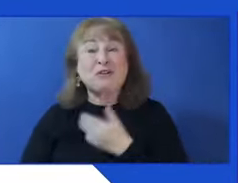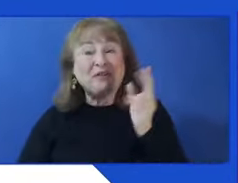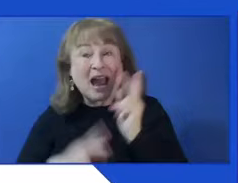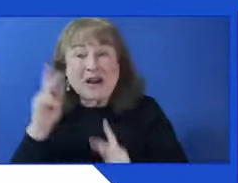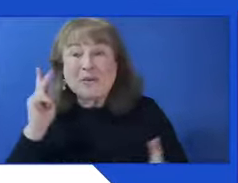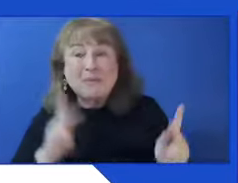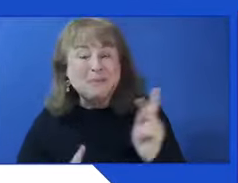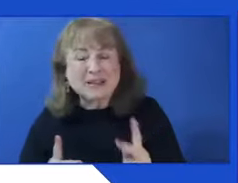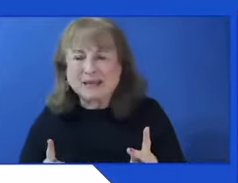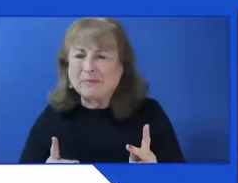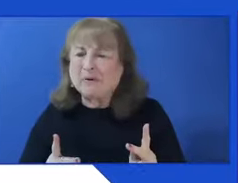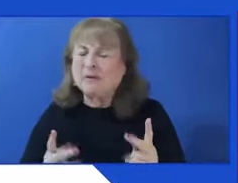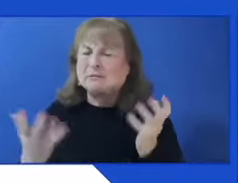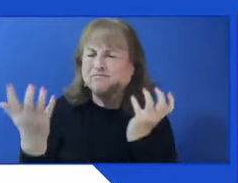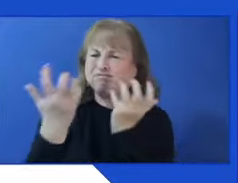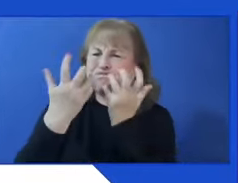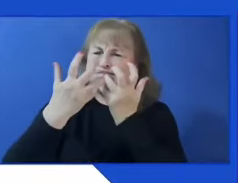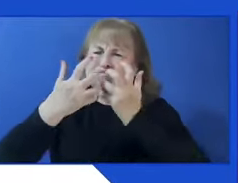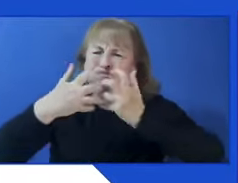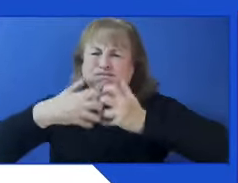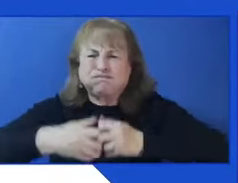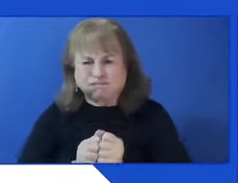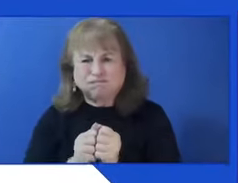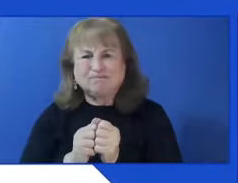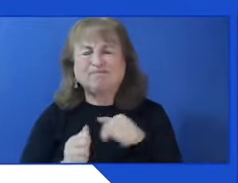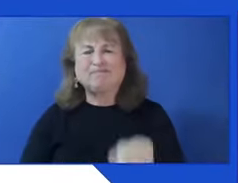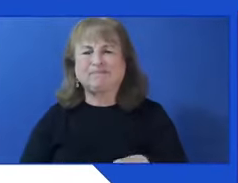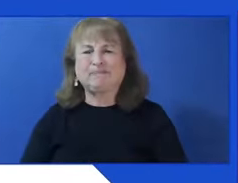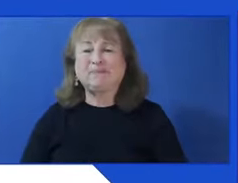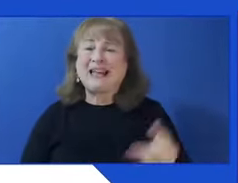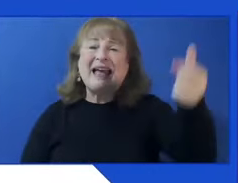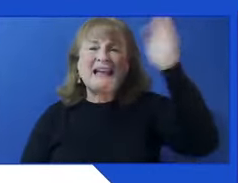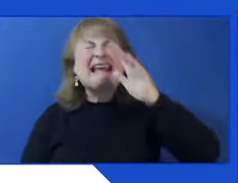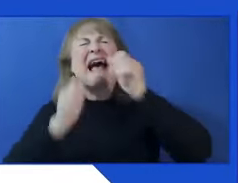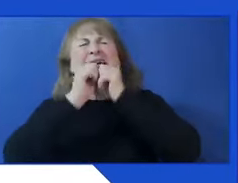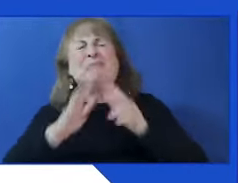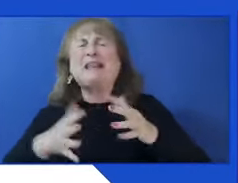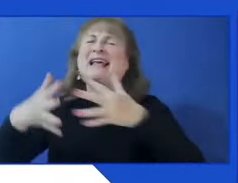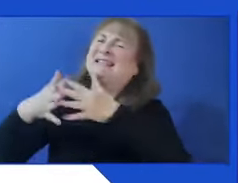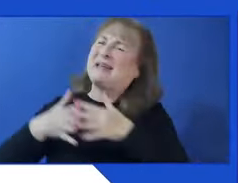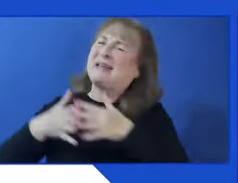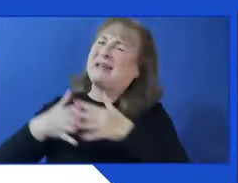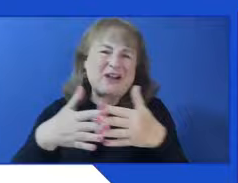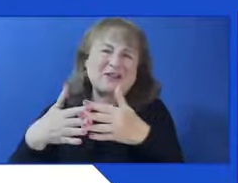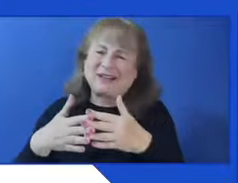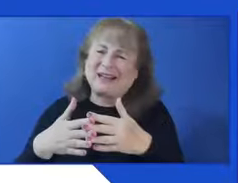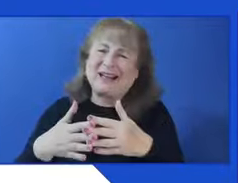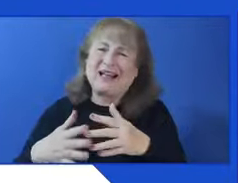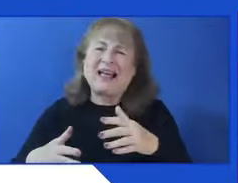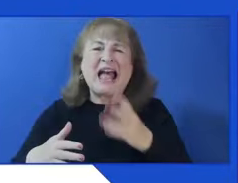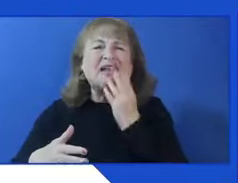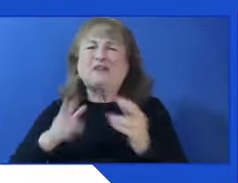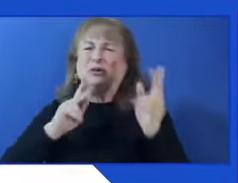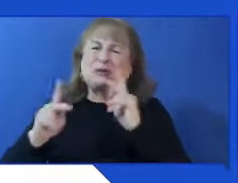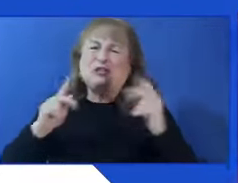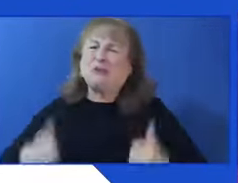are inextricably intertwined. God bless America, and Am Yisrael Chai.